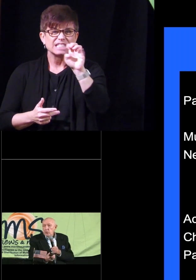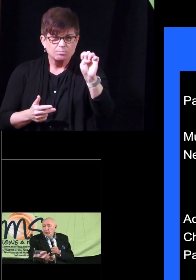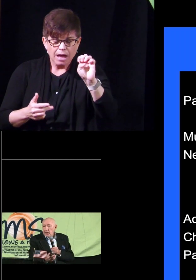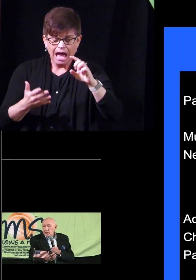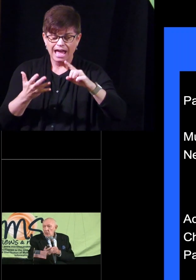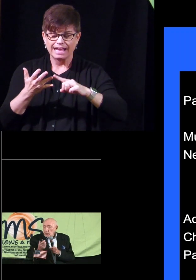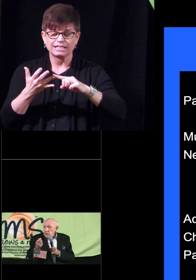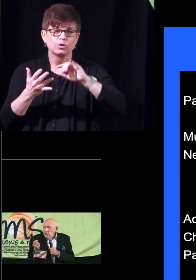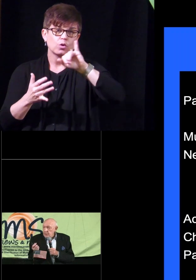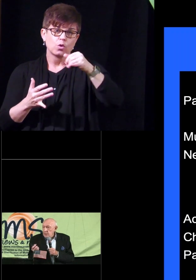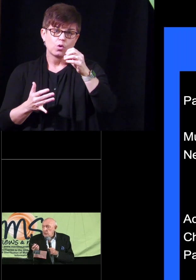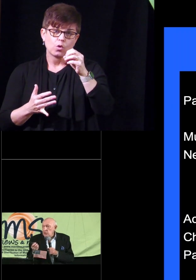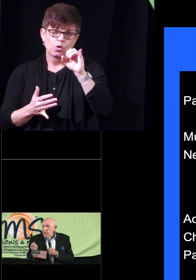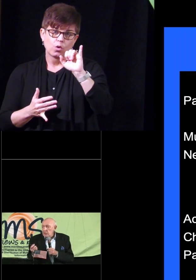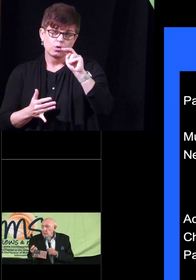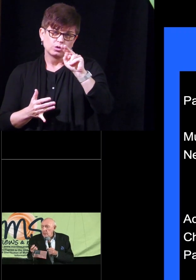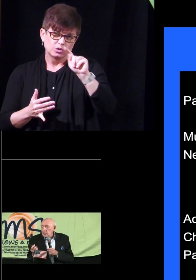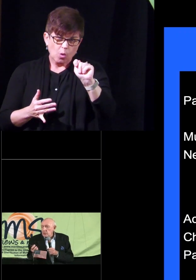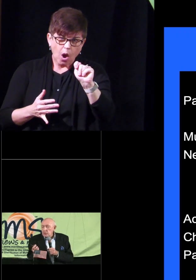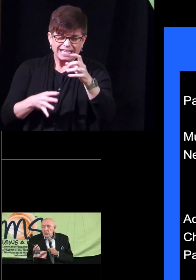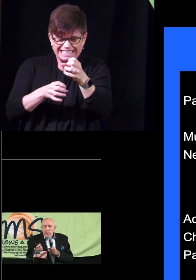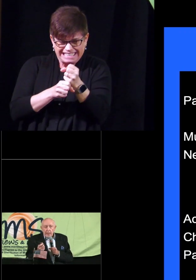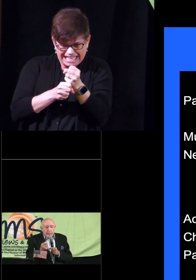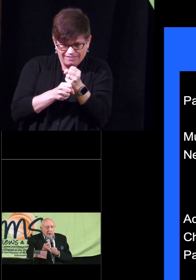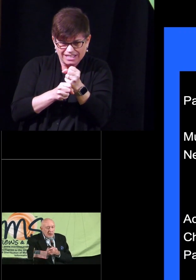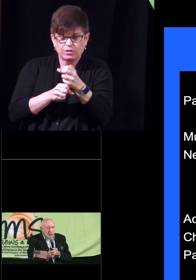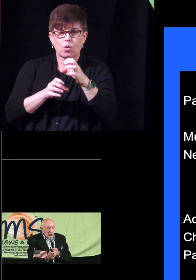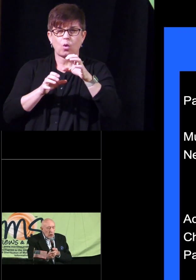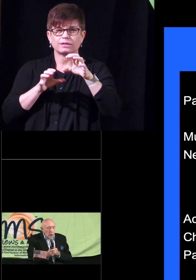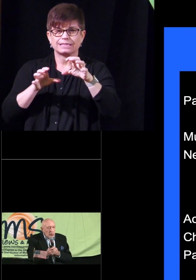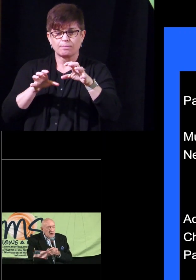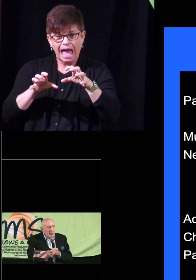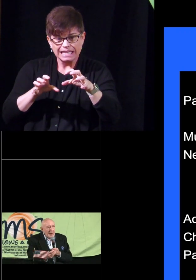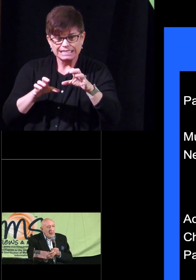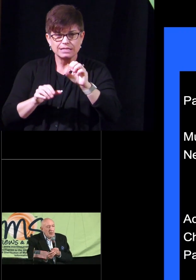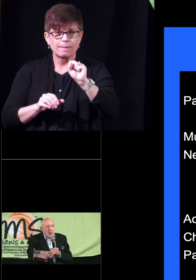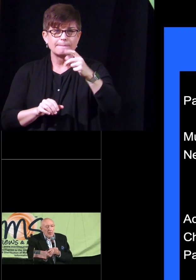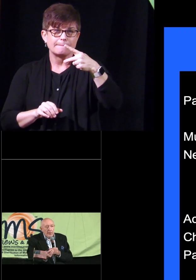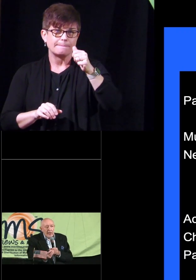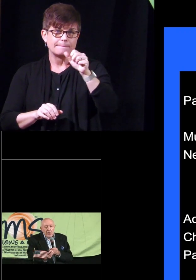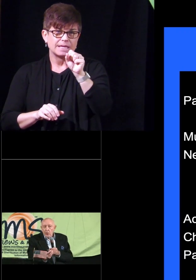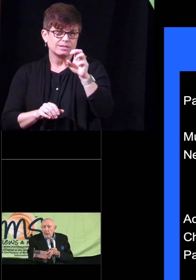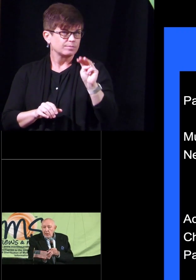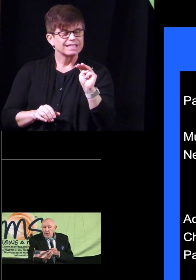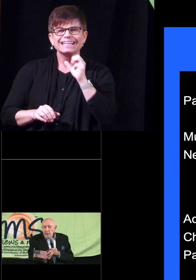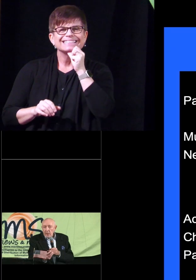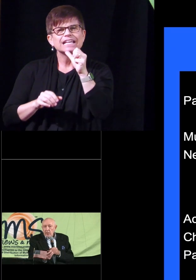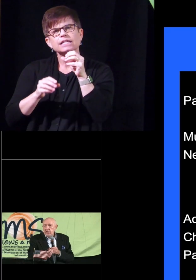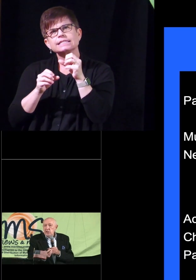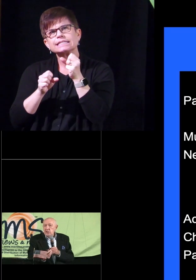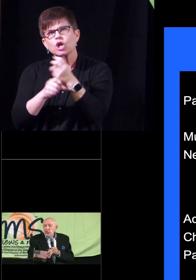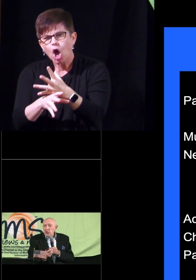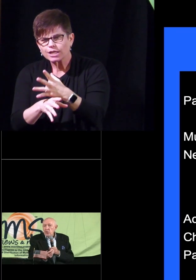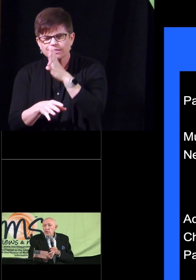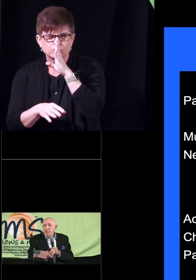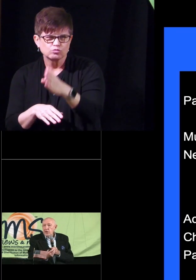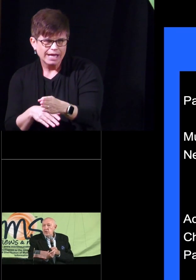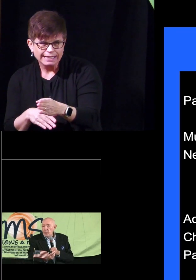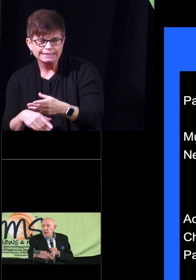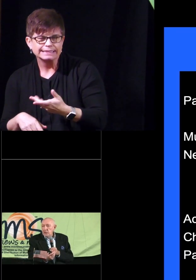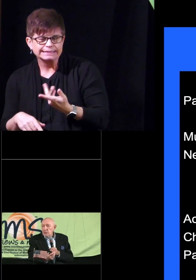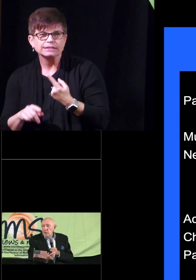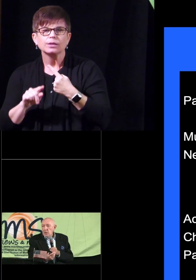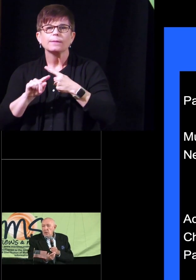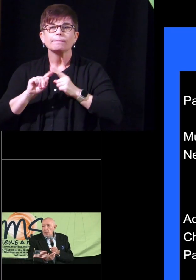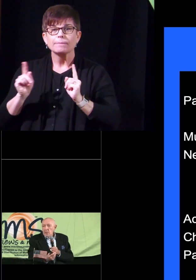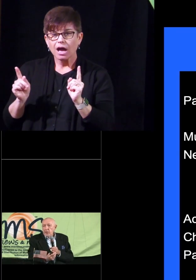cause muscle pain, stiffness and spasm of muscles. MS doesn't cause spine pain directly. It is a secondary effect